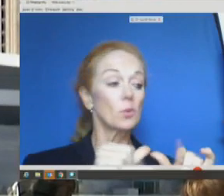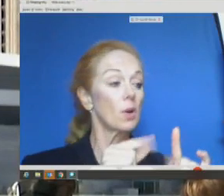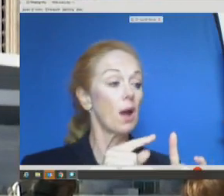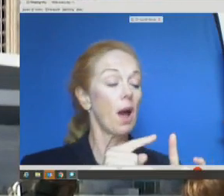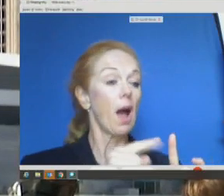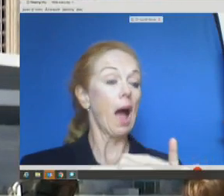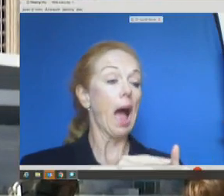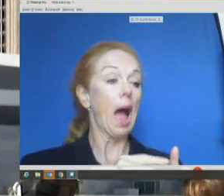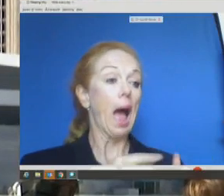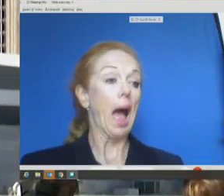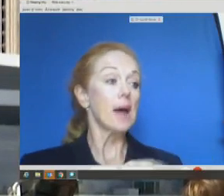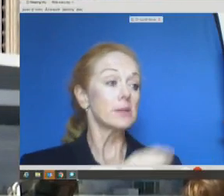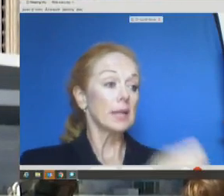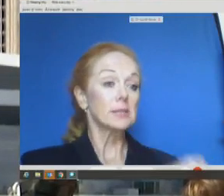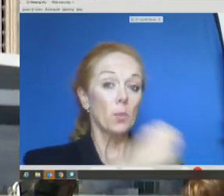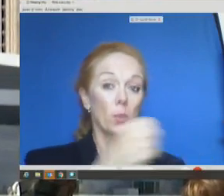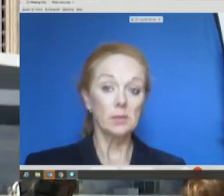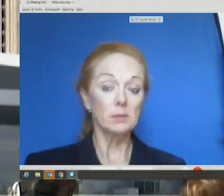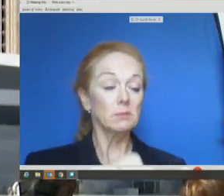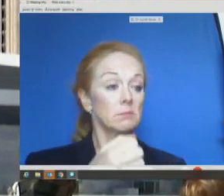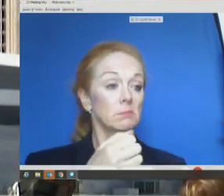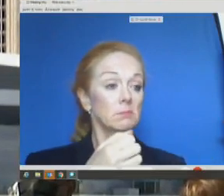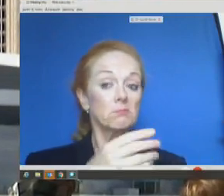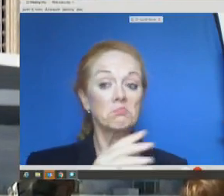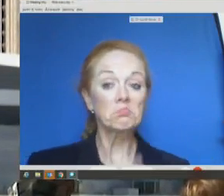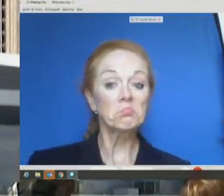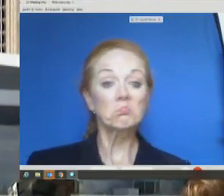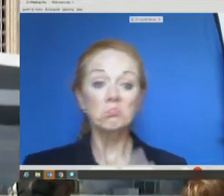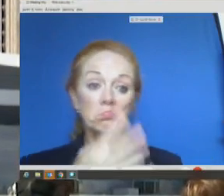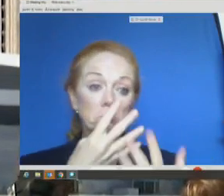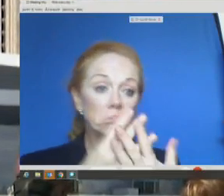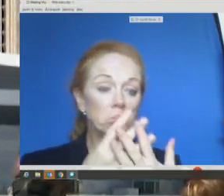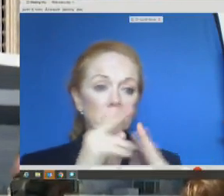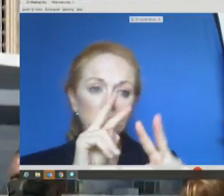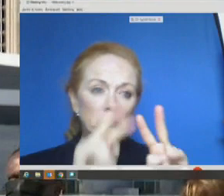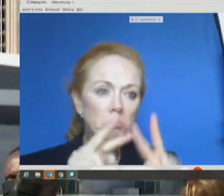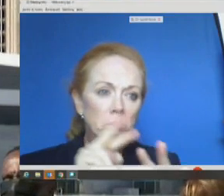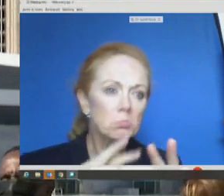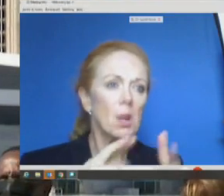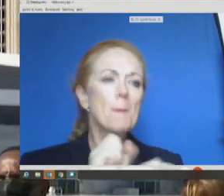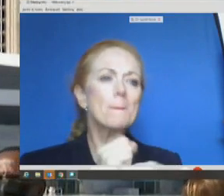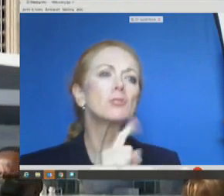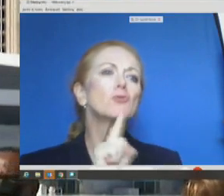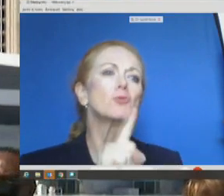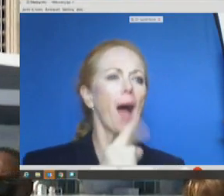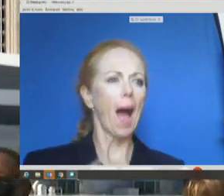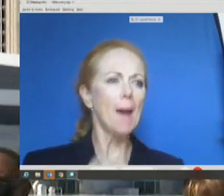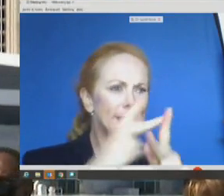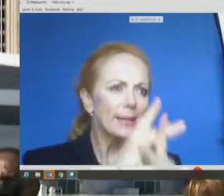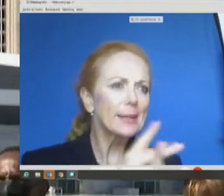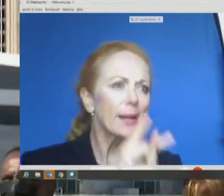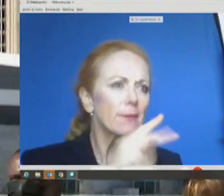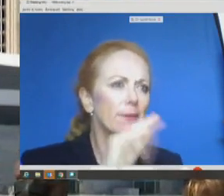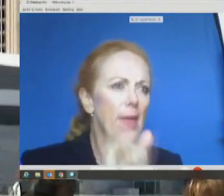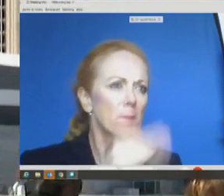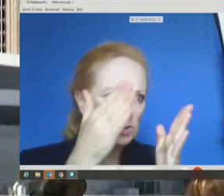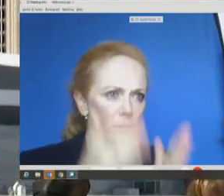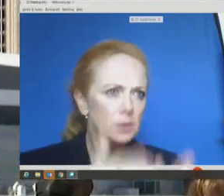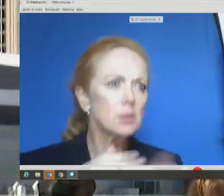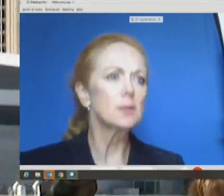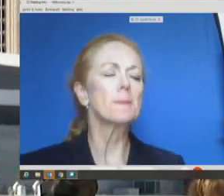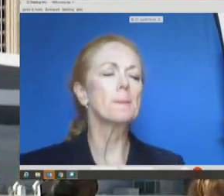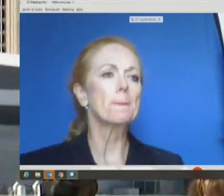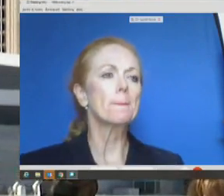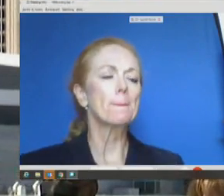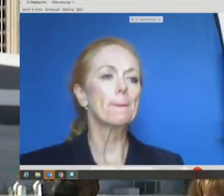visual while they're in the interview room? Can you explain more how that policy will be implemented, I guess? So the question is, explain more